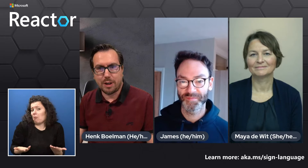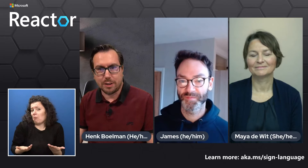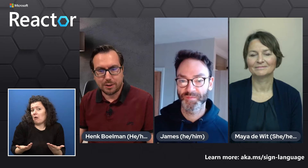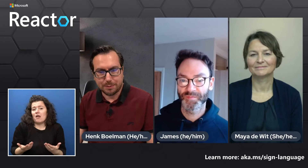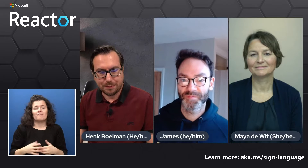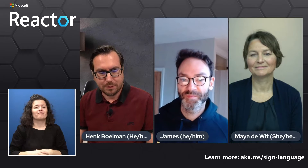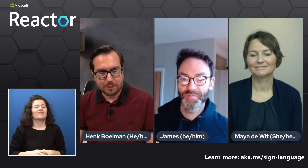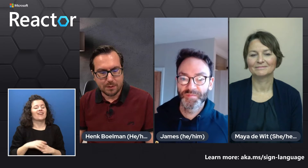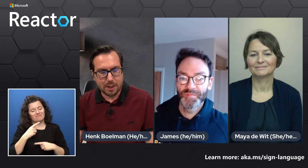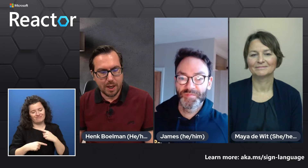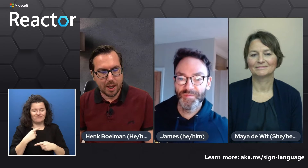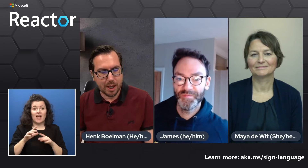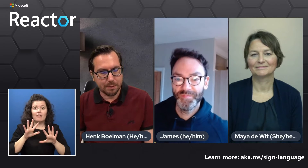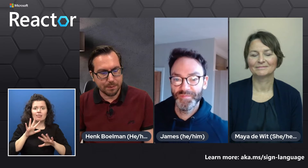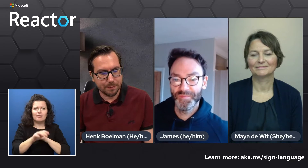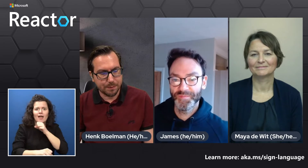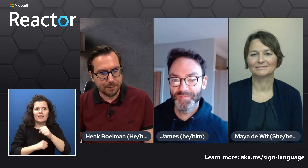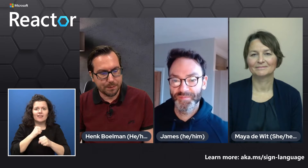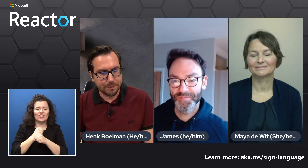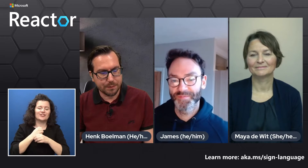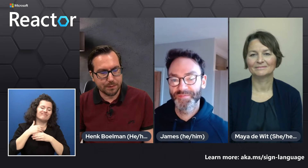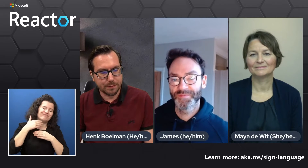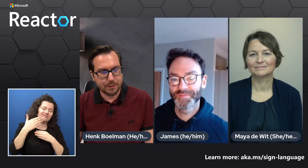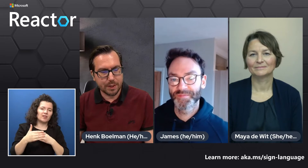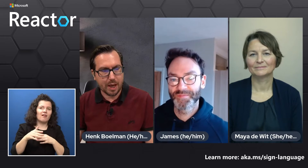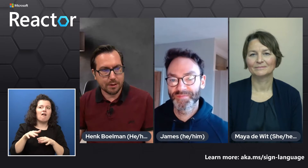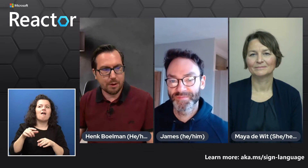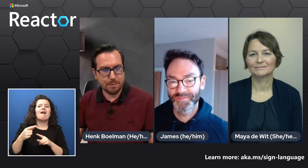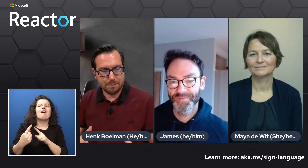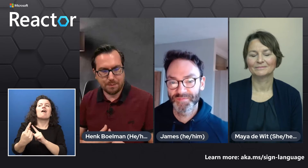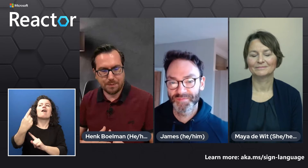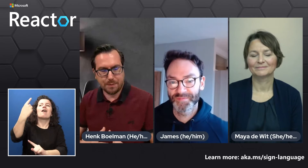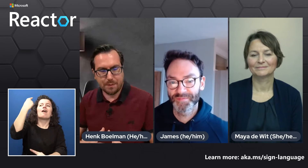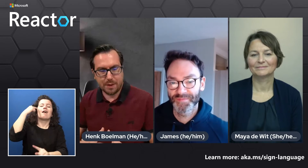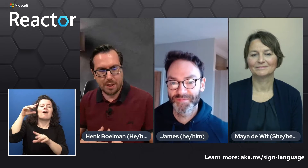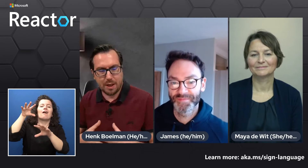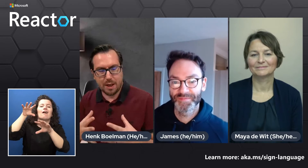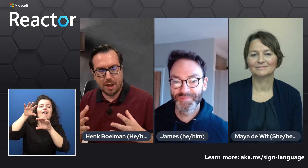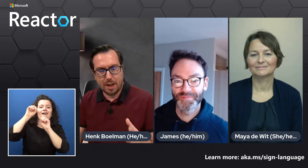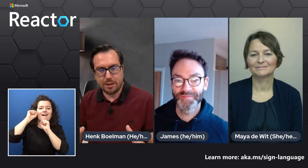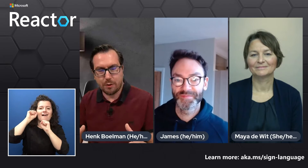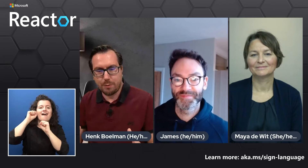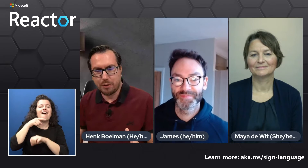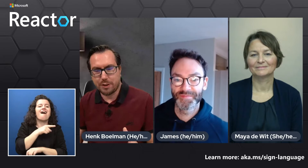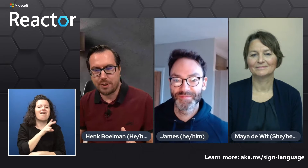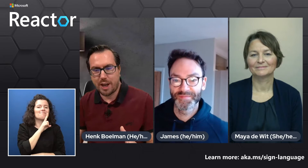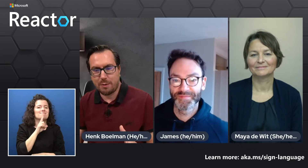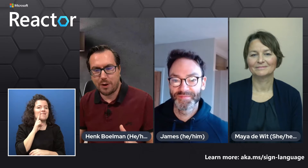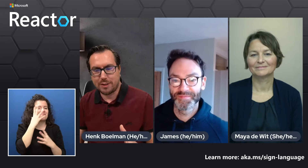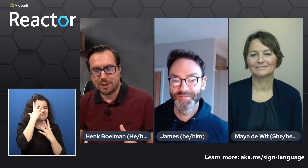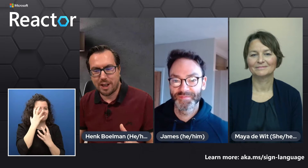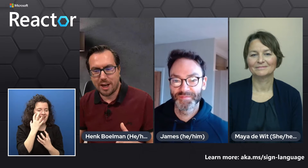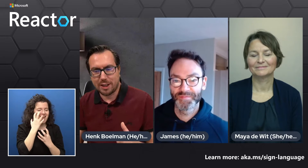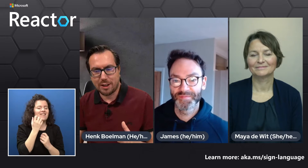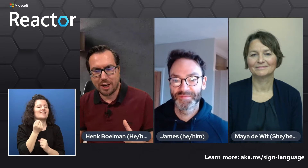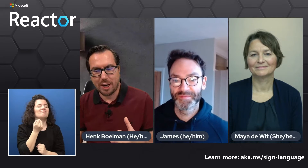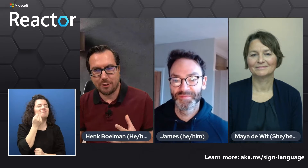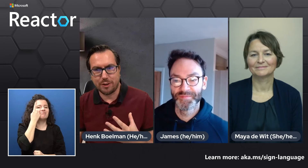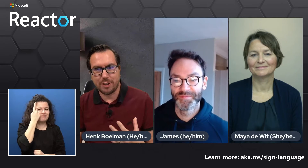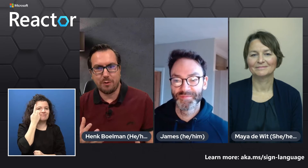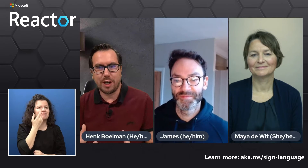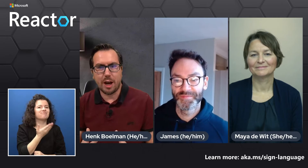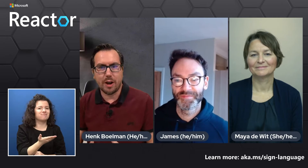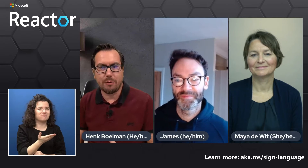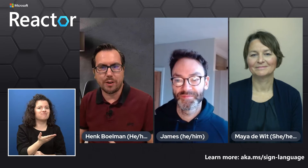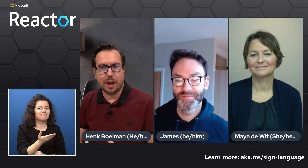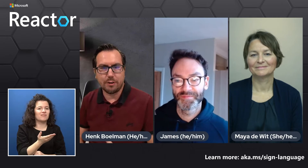that was. And yeah, so it is almost the same with like kind of the